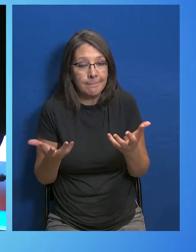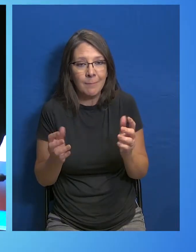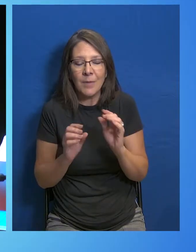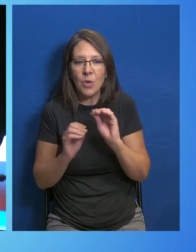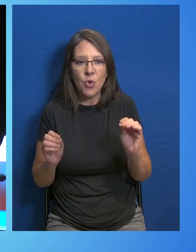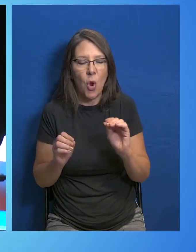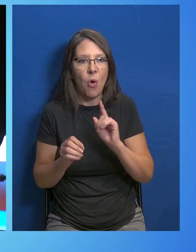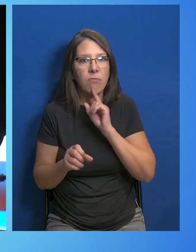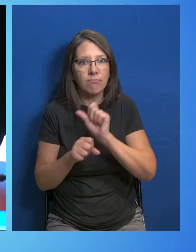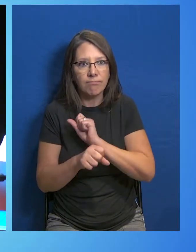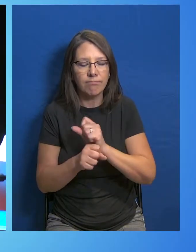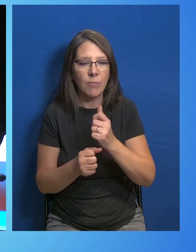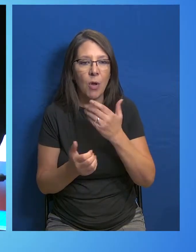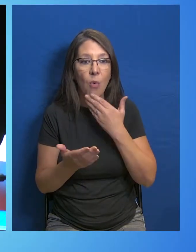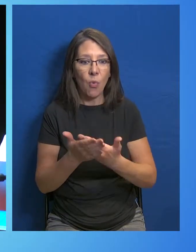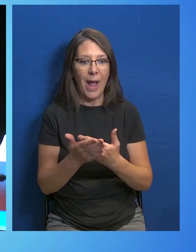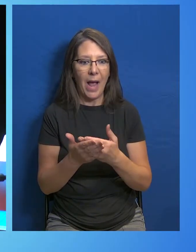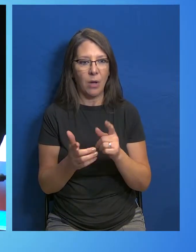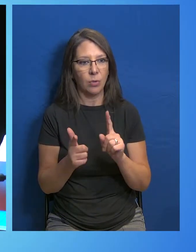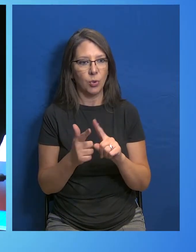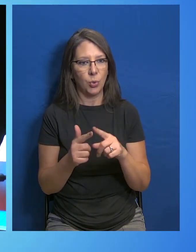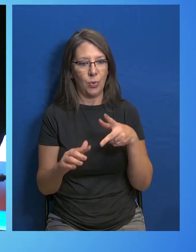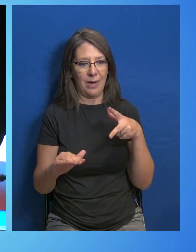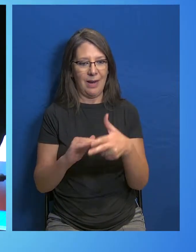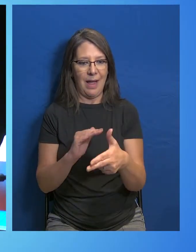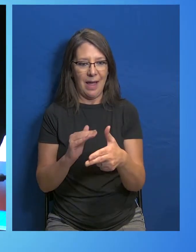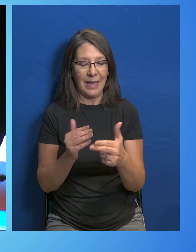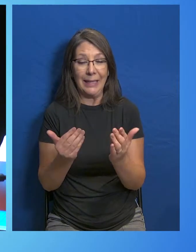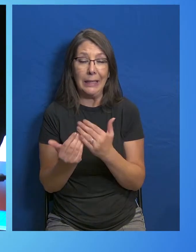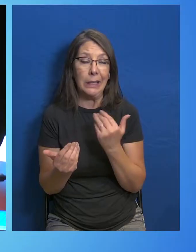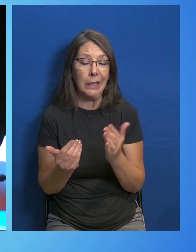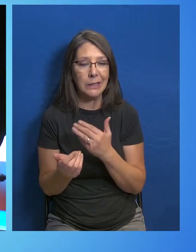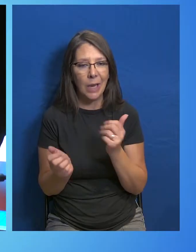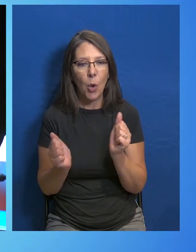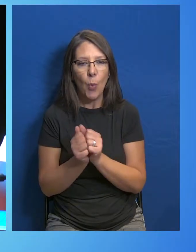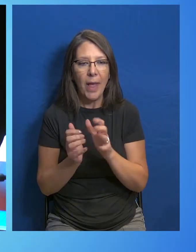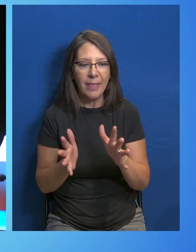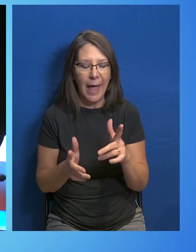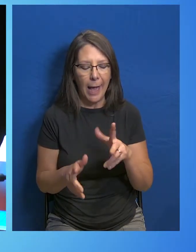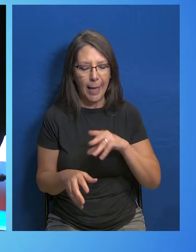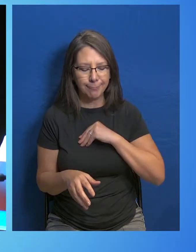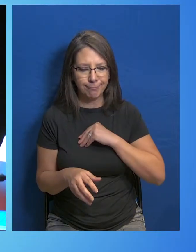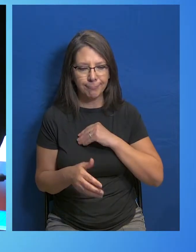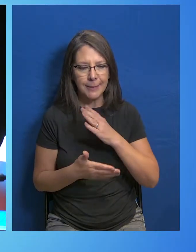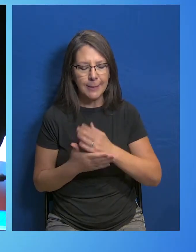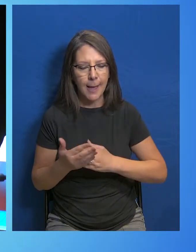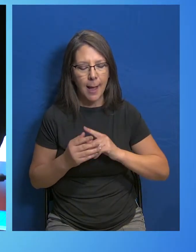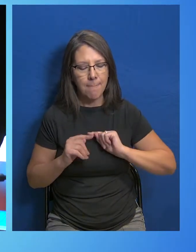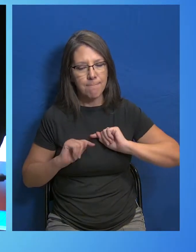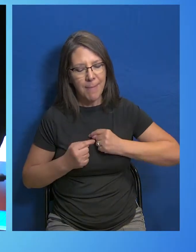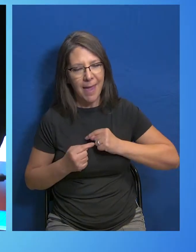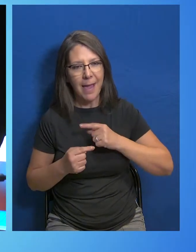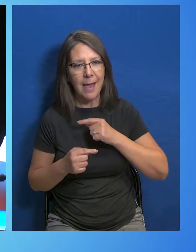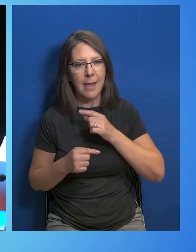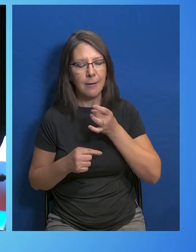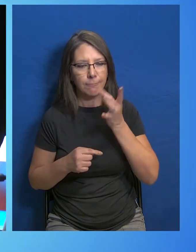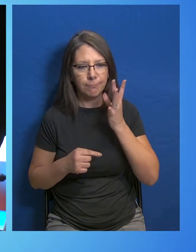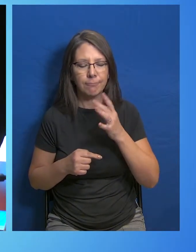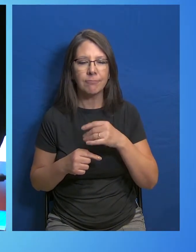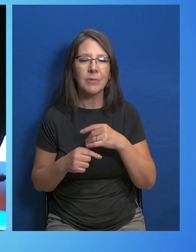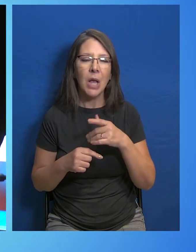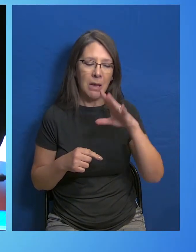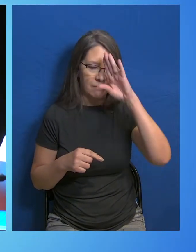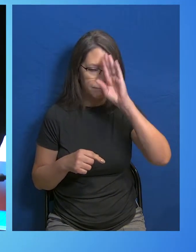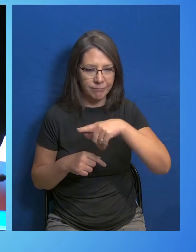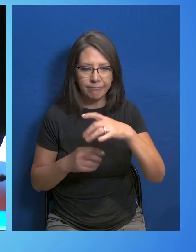budget easily without actually dealing with the pain. I know we all actually care about our jobs.